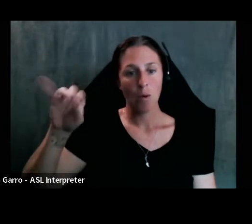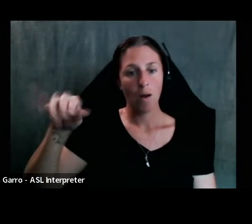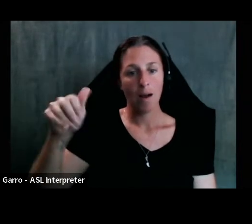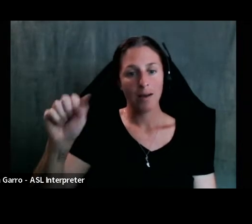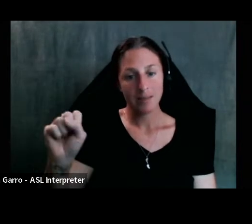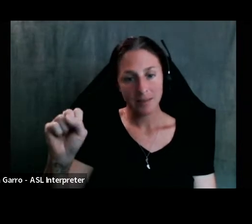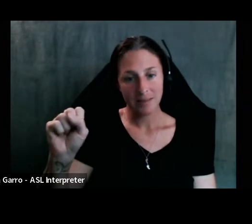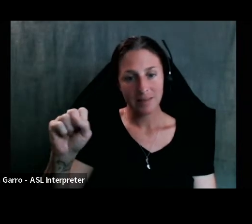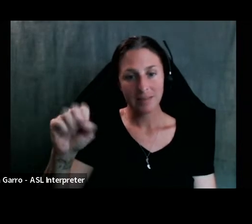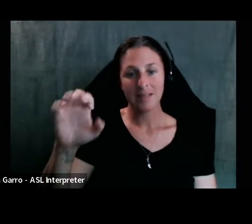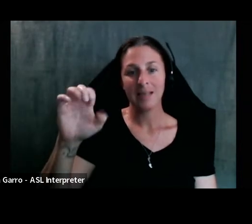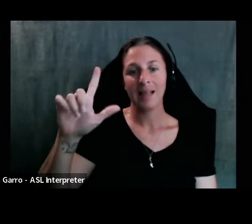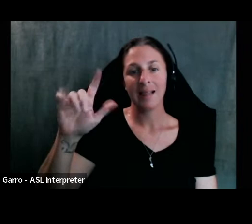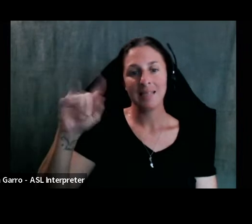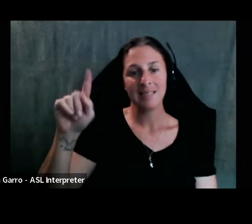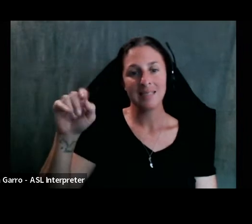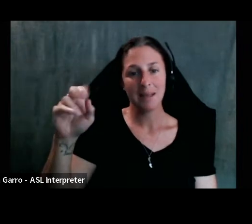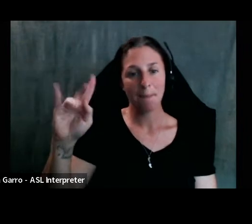Elizabeth Walters.